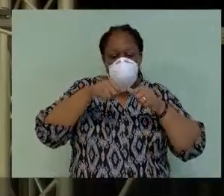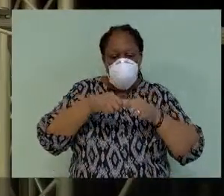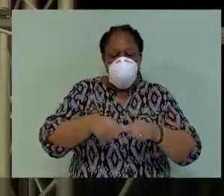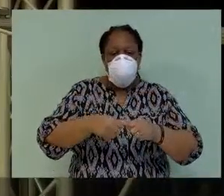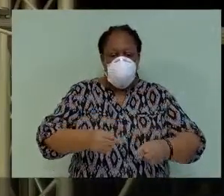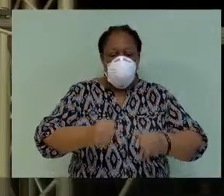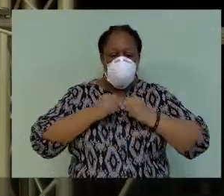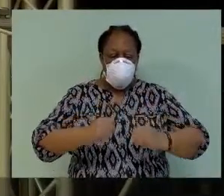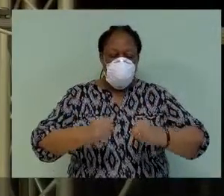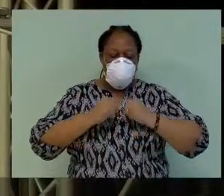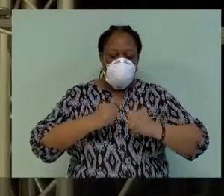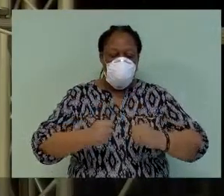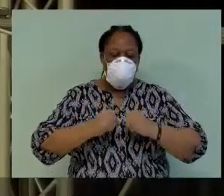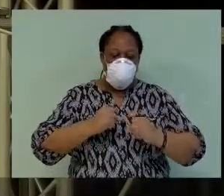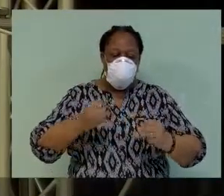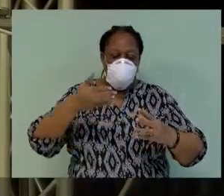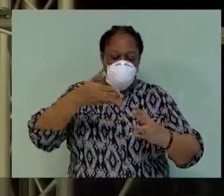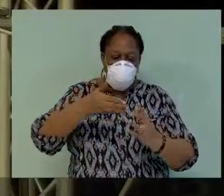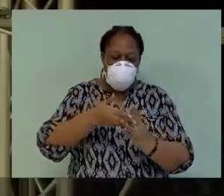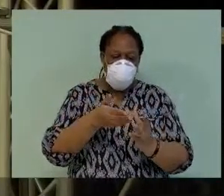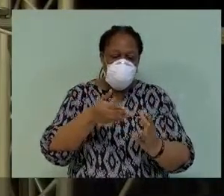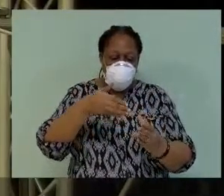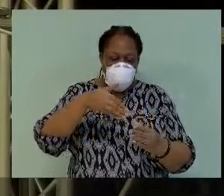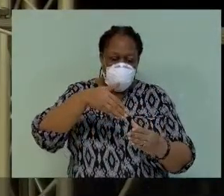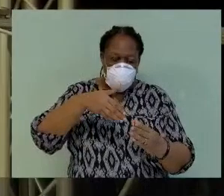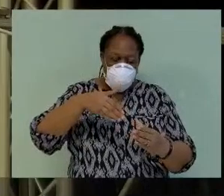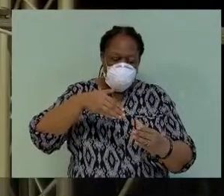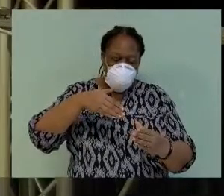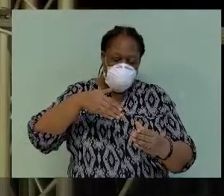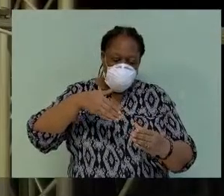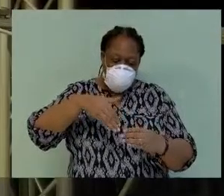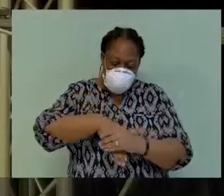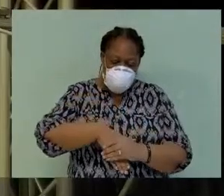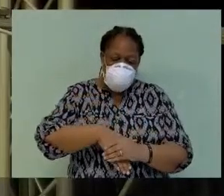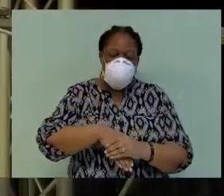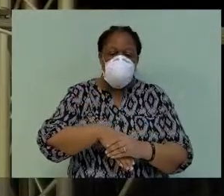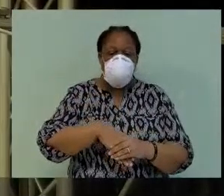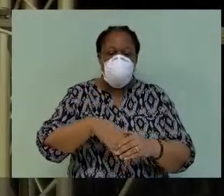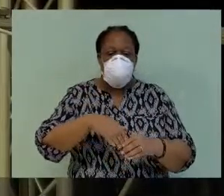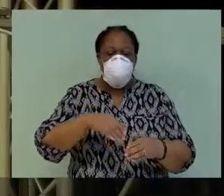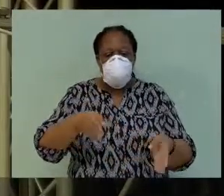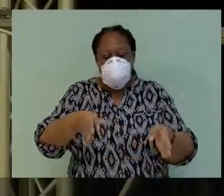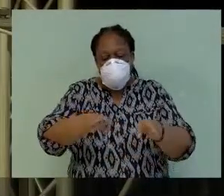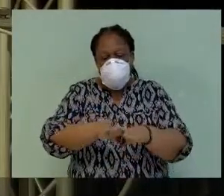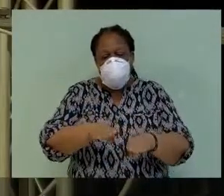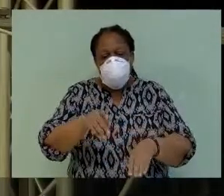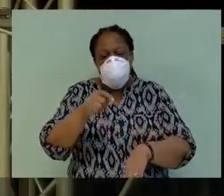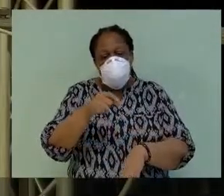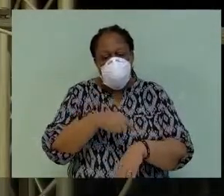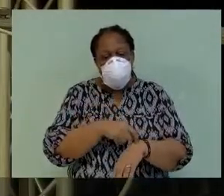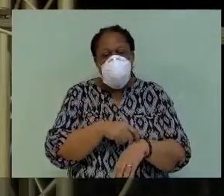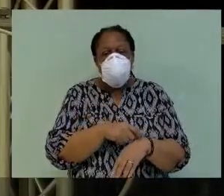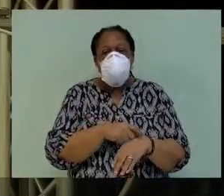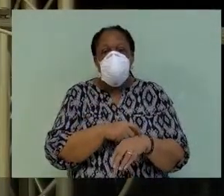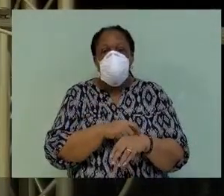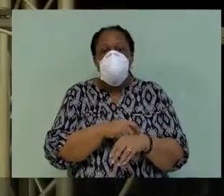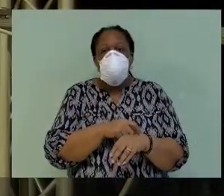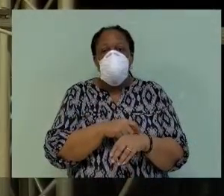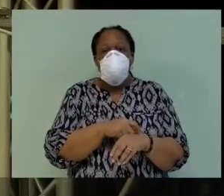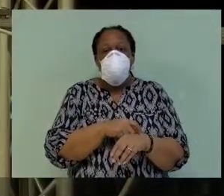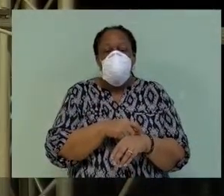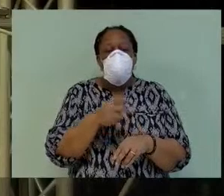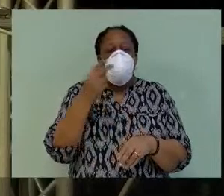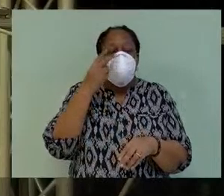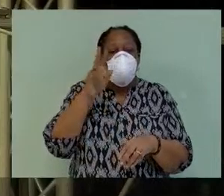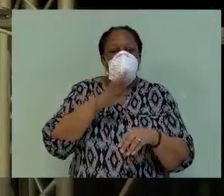periods. The campaign featured exercise sessions with Delwayne Delaney, President